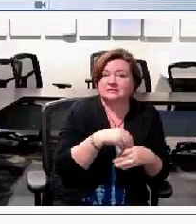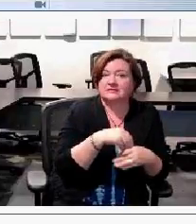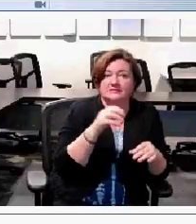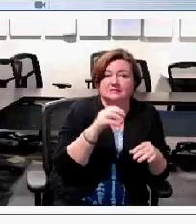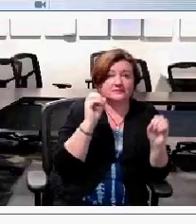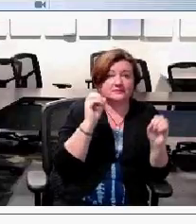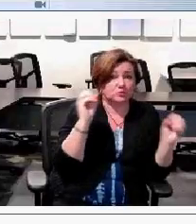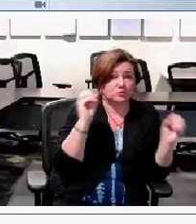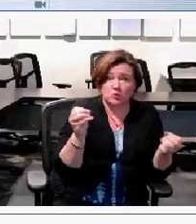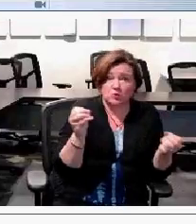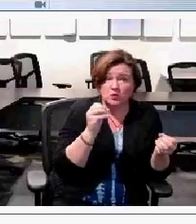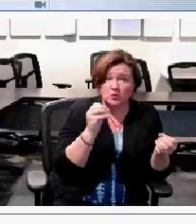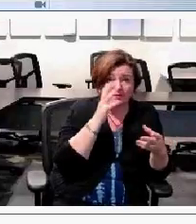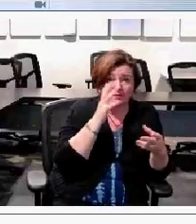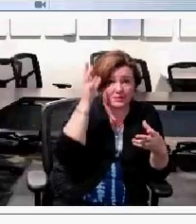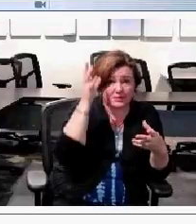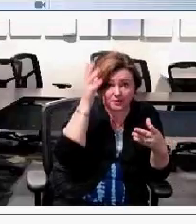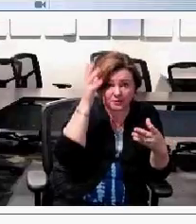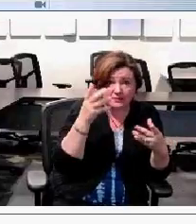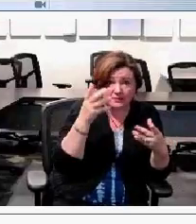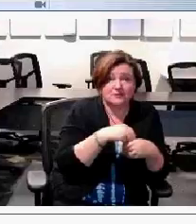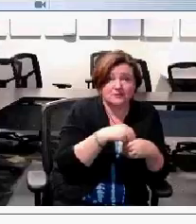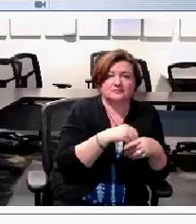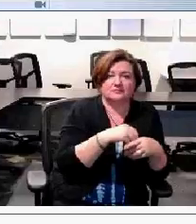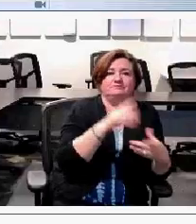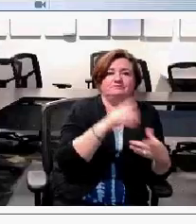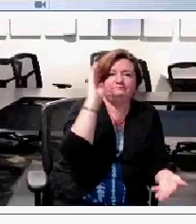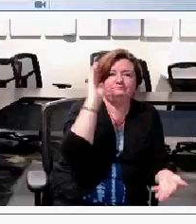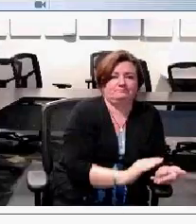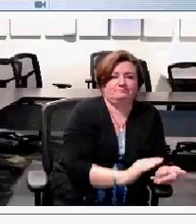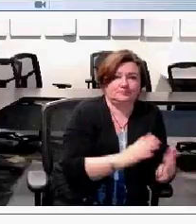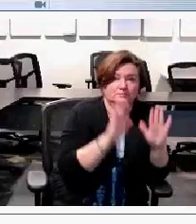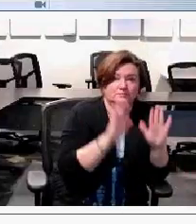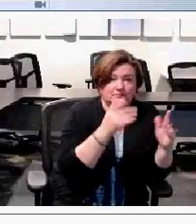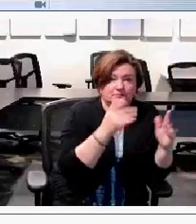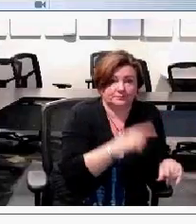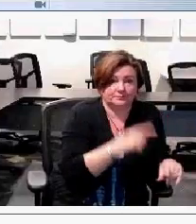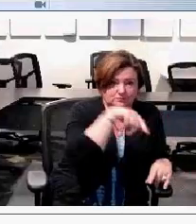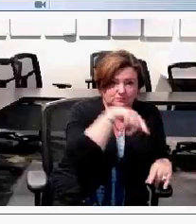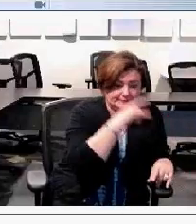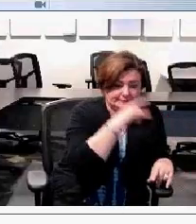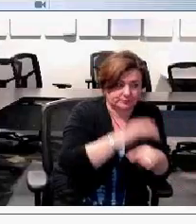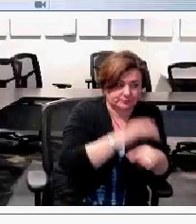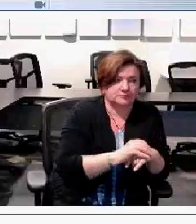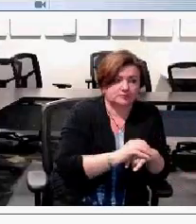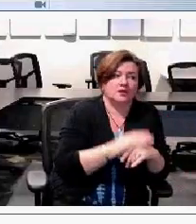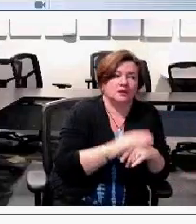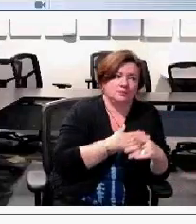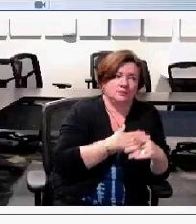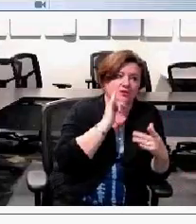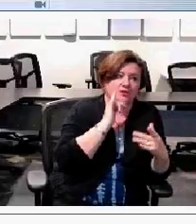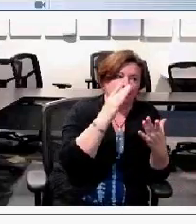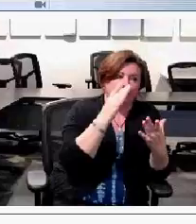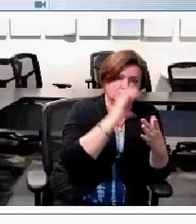have the wonderful things happen with our kids. So I take all those comments and the